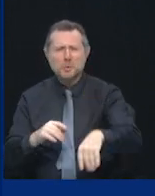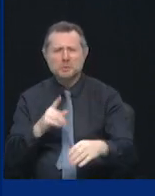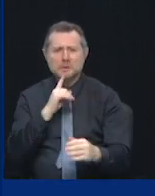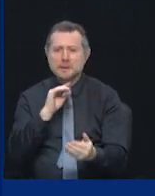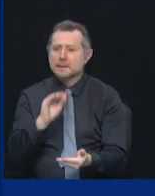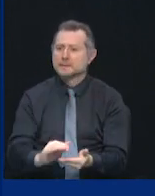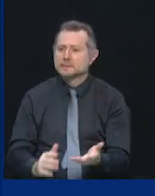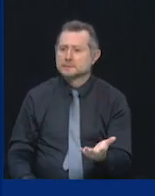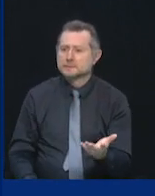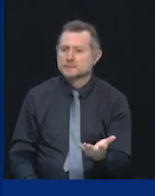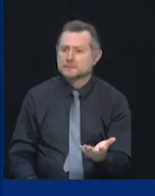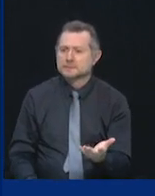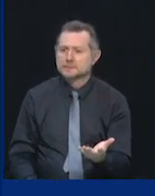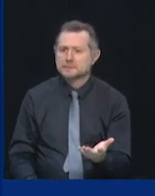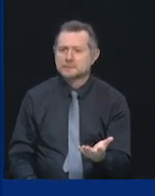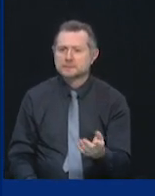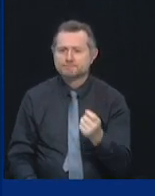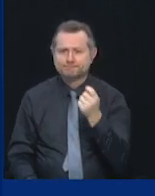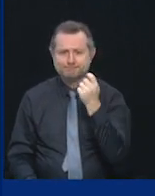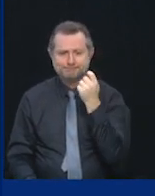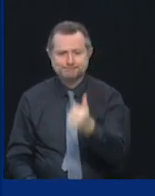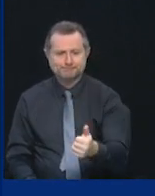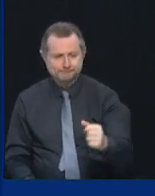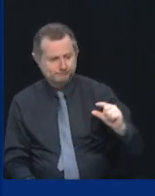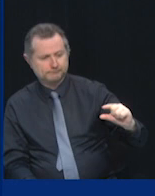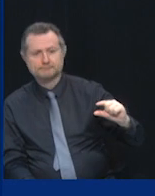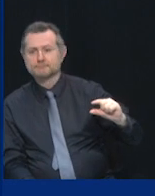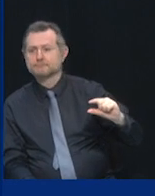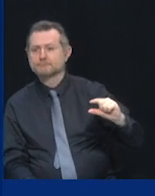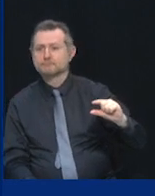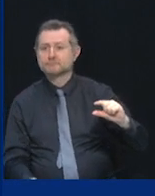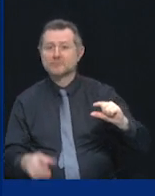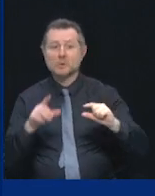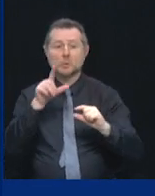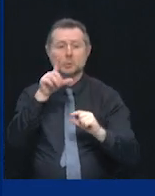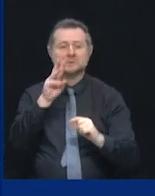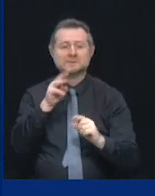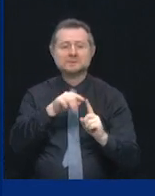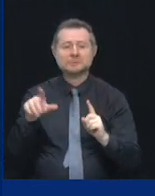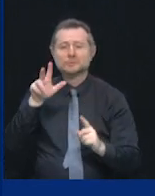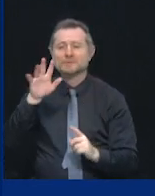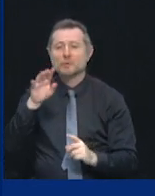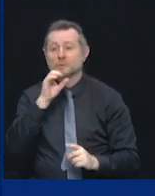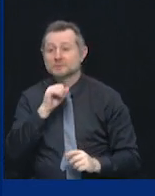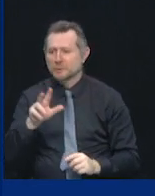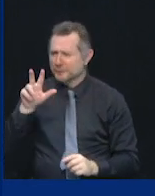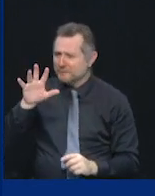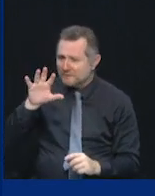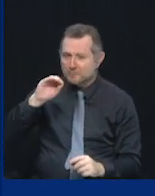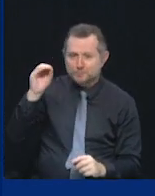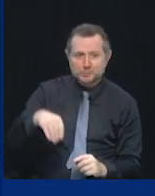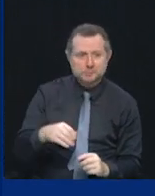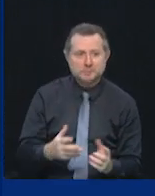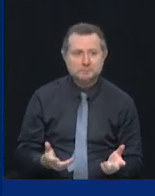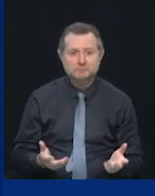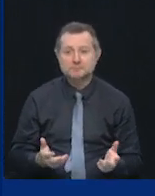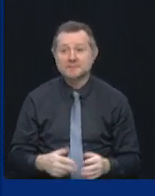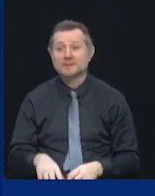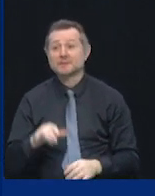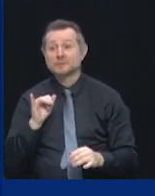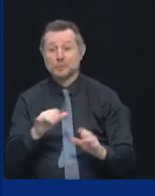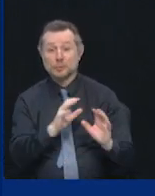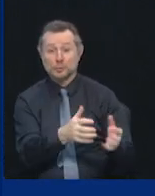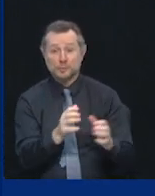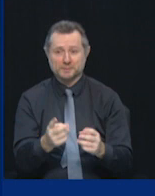24% with 16 to 25. 26 to 34, we're at 35%. That's where we have to get the numbers